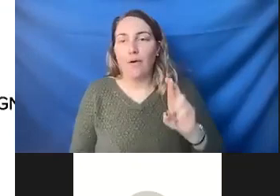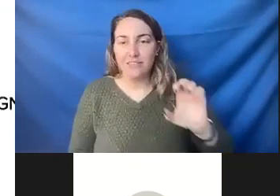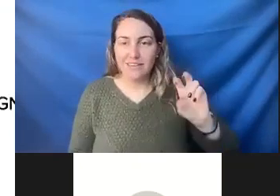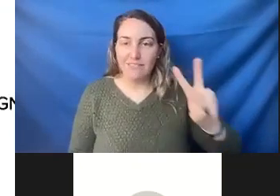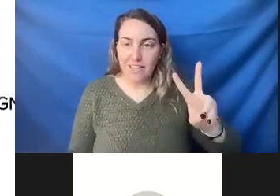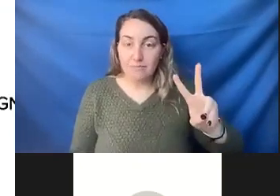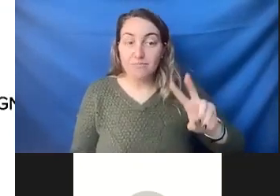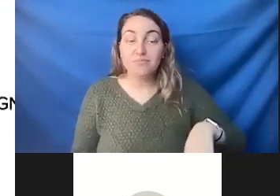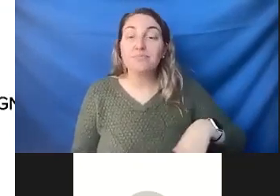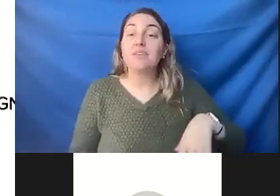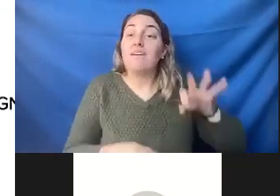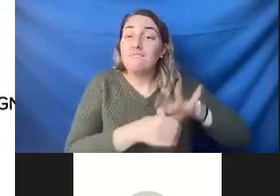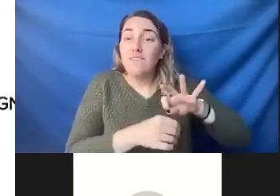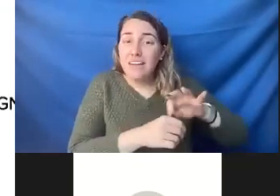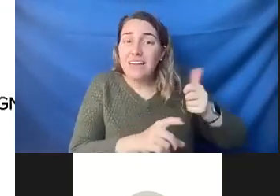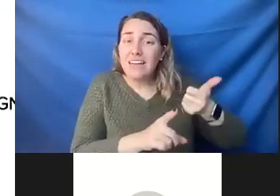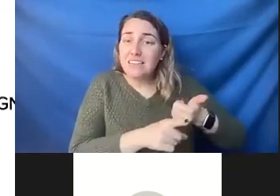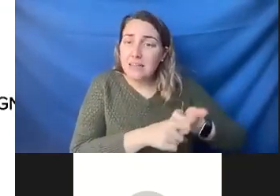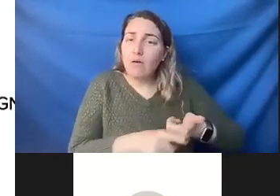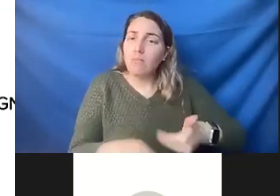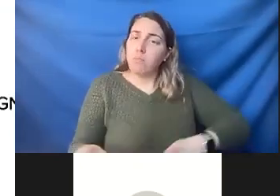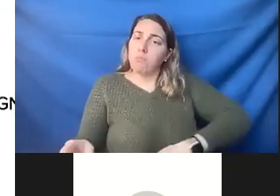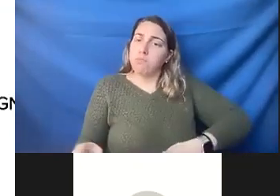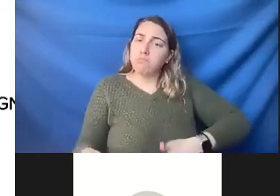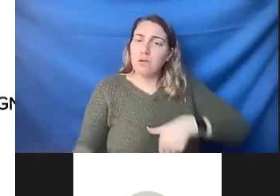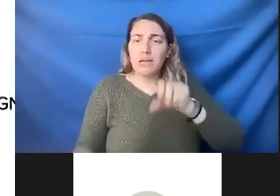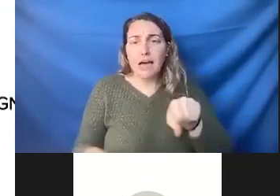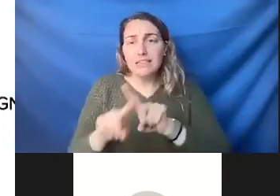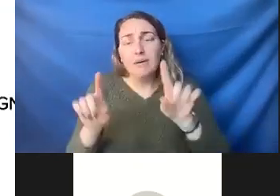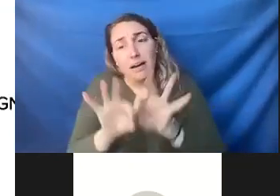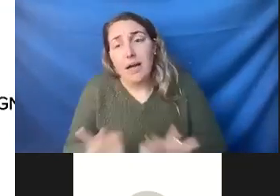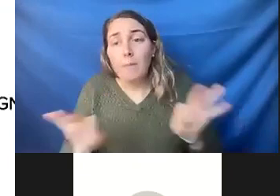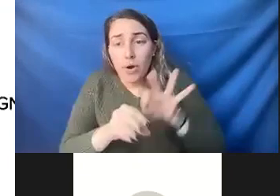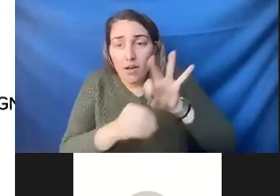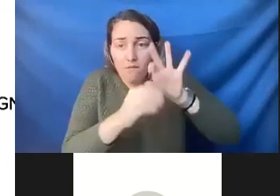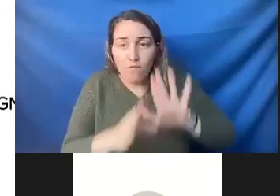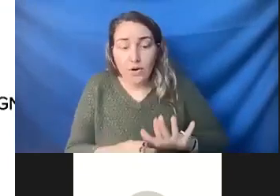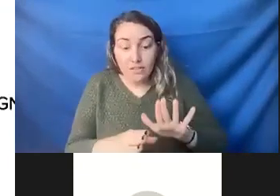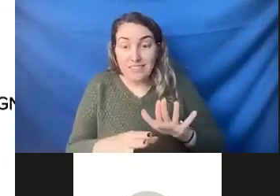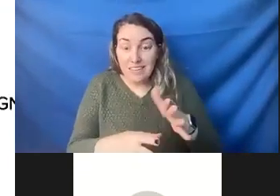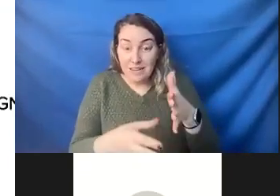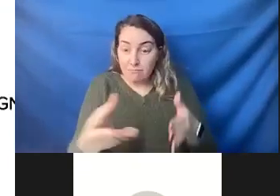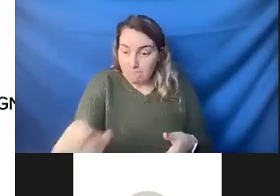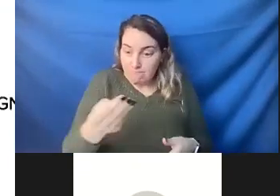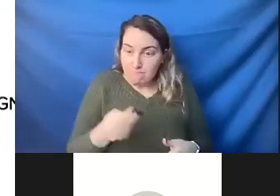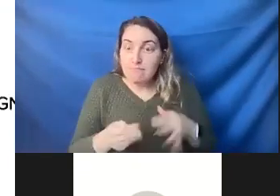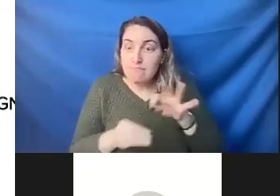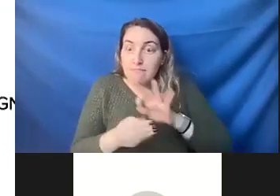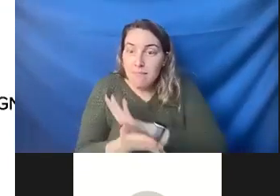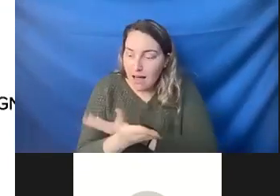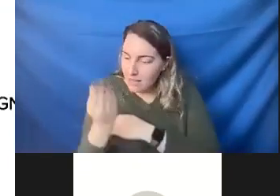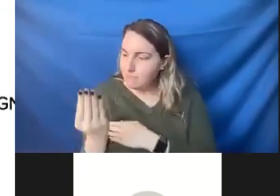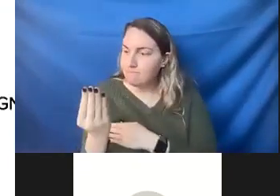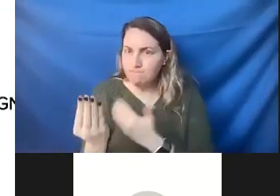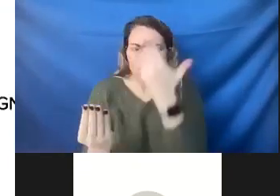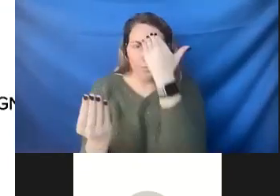is intuitive, but voters need to know what to expect when they get their ballot. So if you think about how often we rank